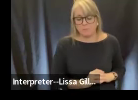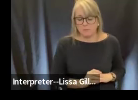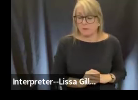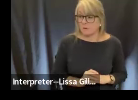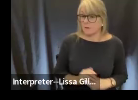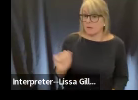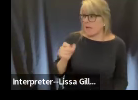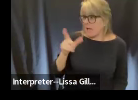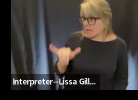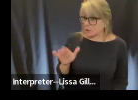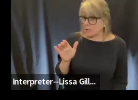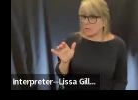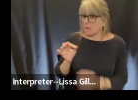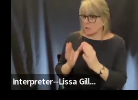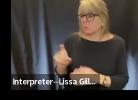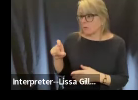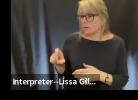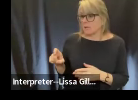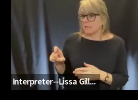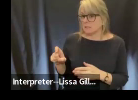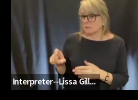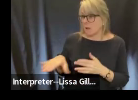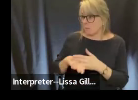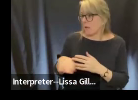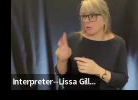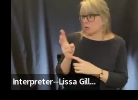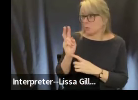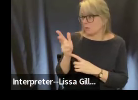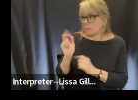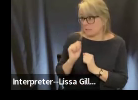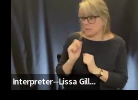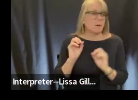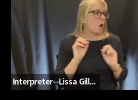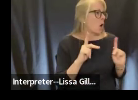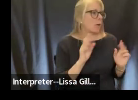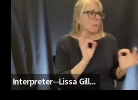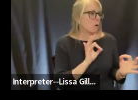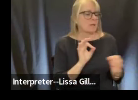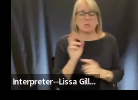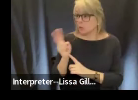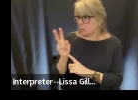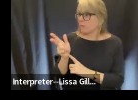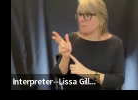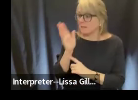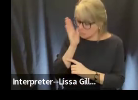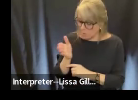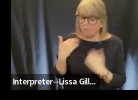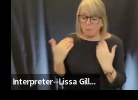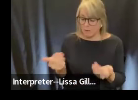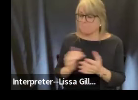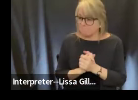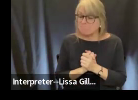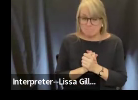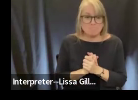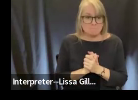the interpreter is going to need to take a break in about 2 or 3 minutes. Okay, perfect. Well, then in 2 or 3 minutes, we will go ahead and do that. I'll get through